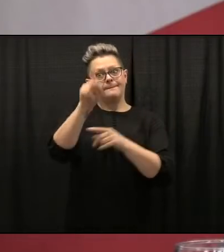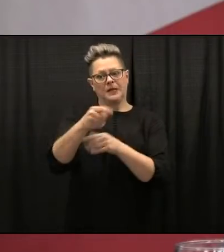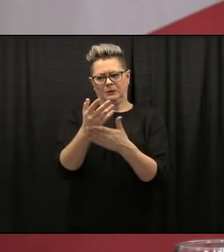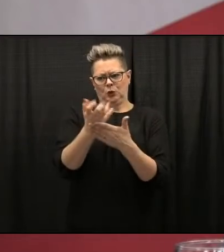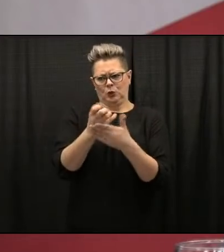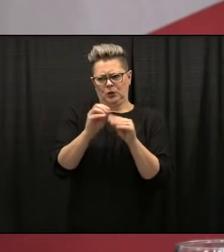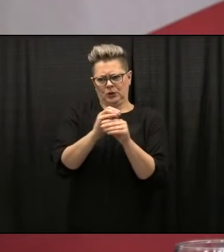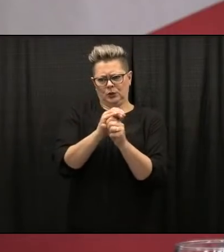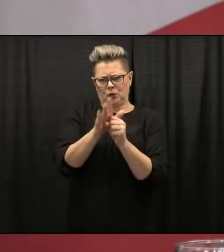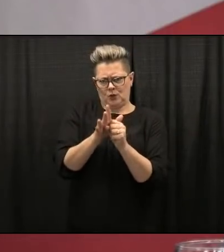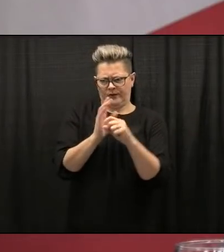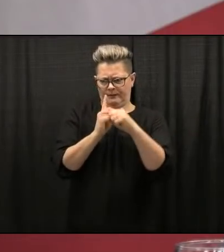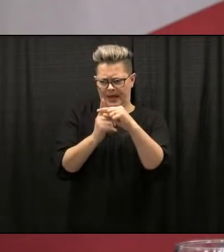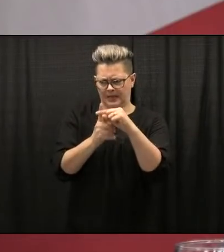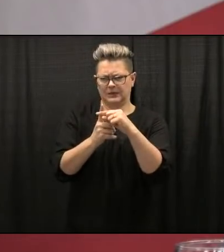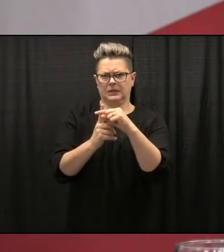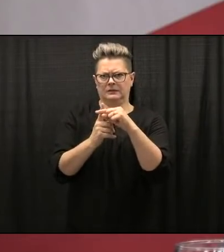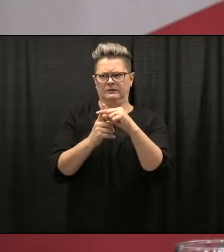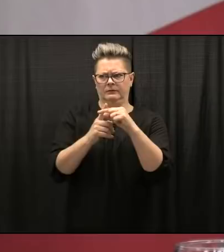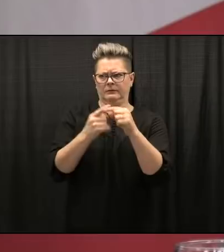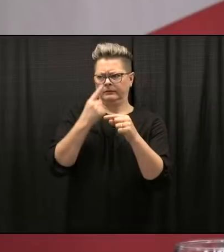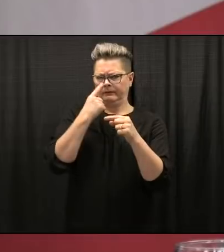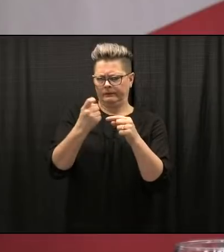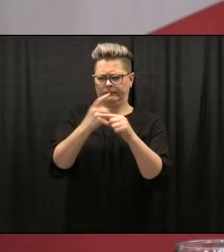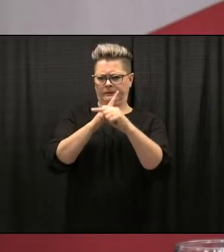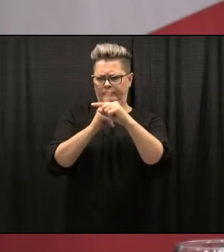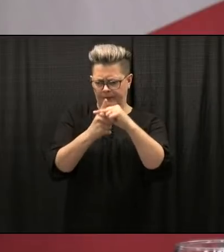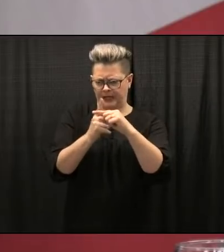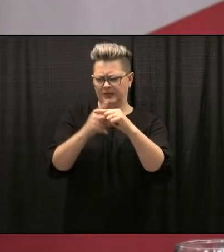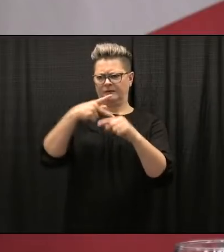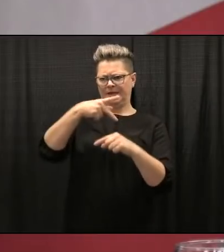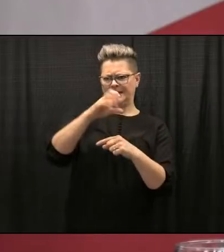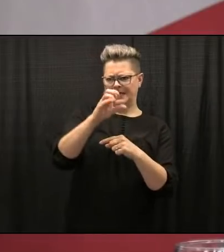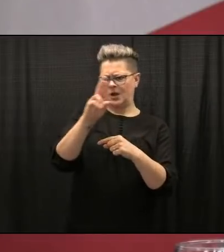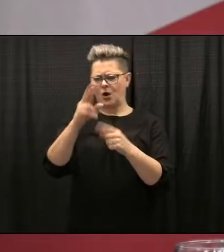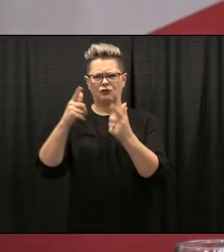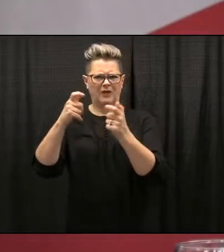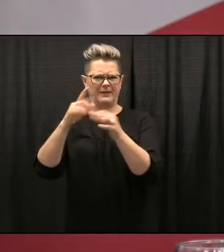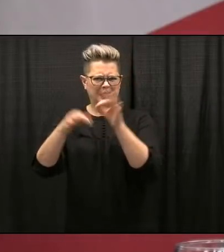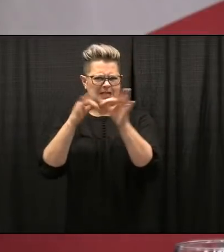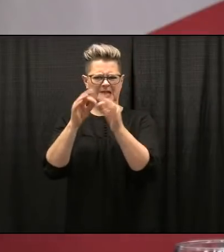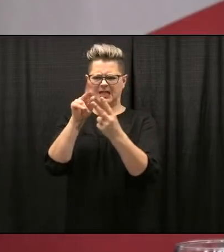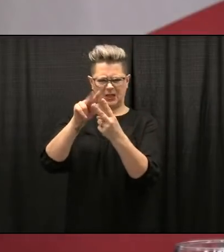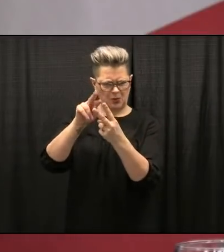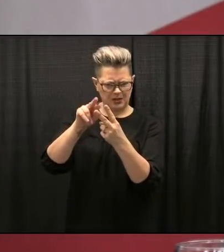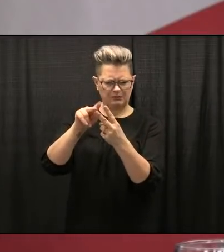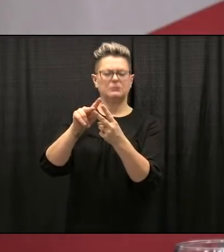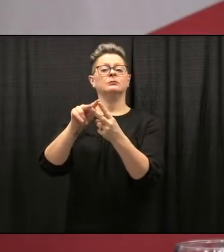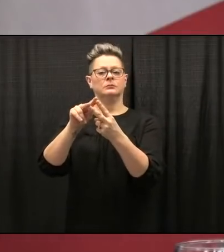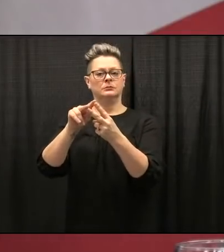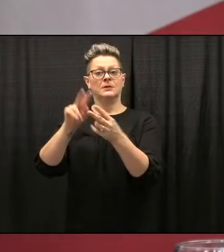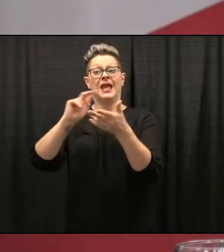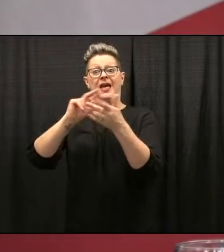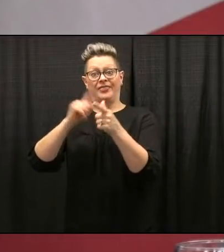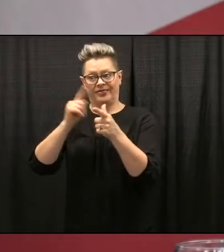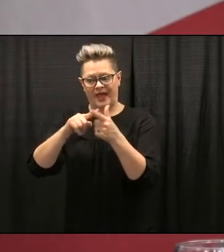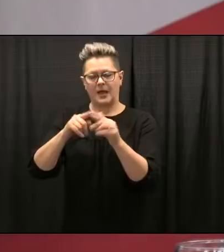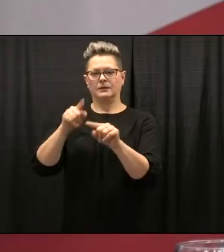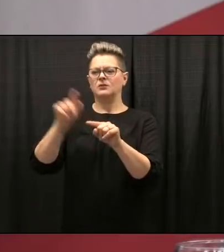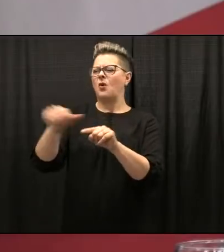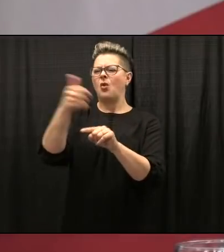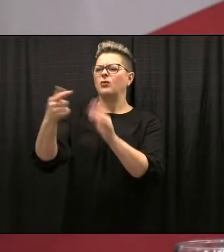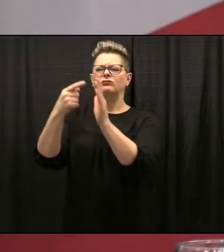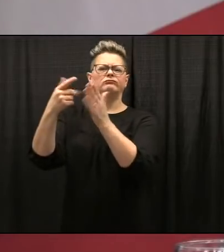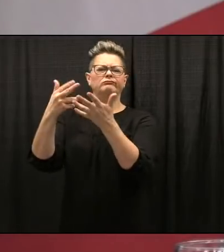You have to have tested positive with PCR or rapid antigen and meets certain other